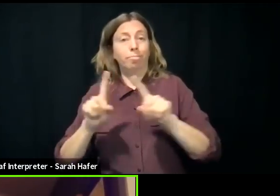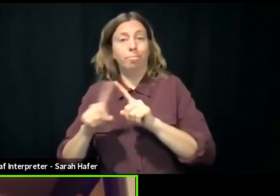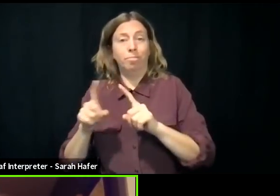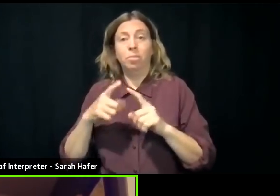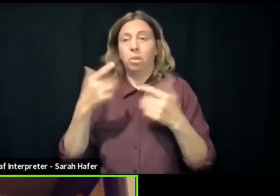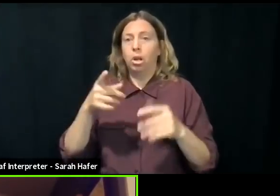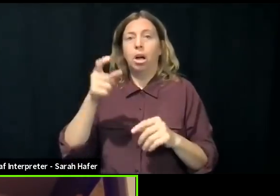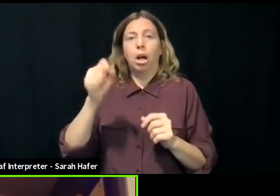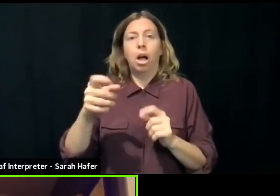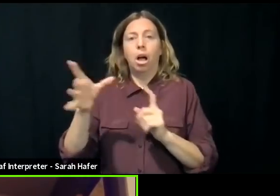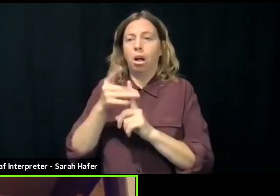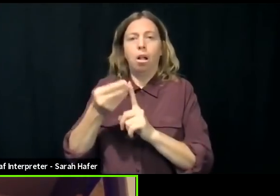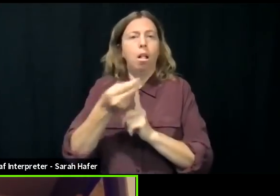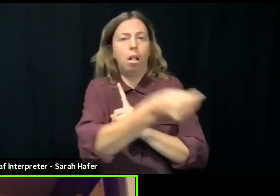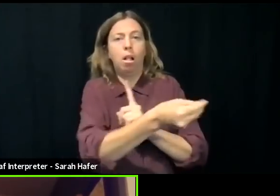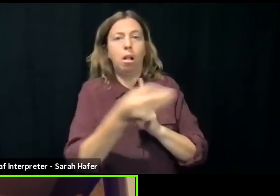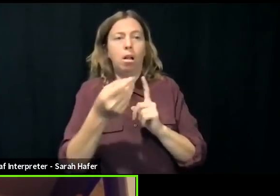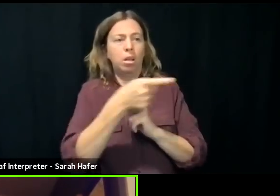the hospital or even dying.